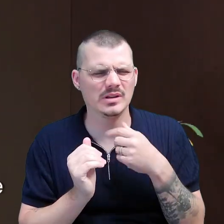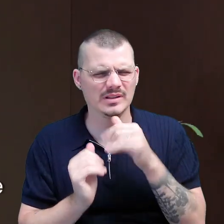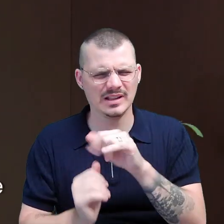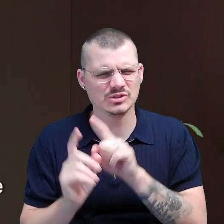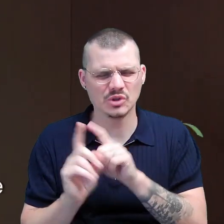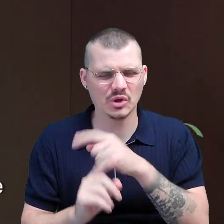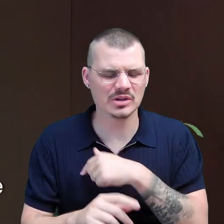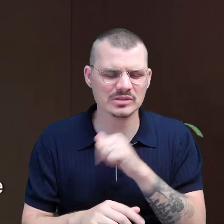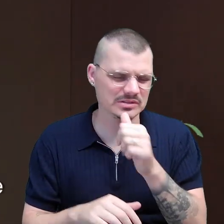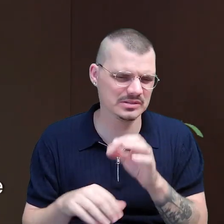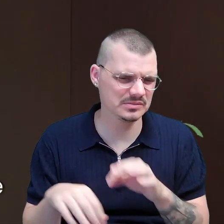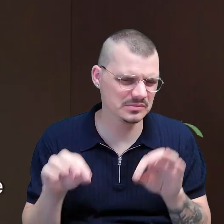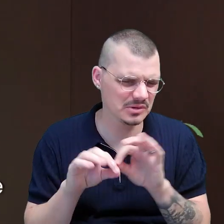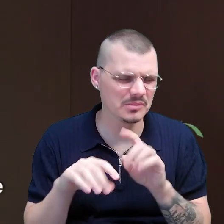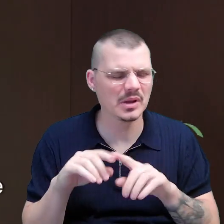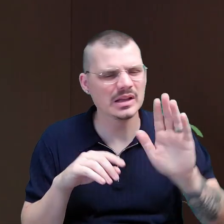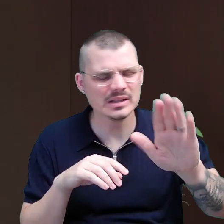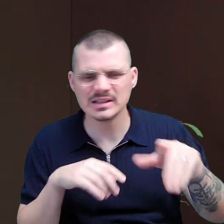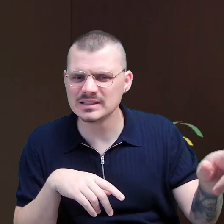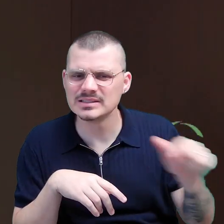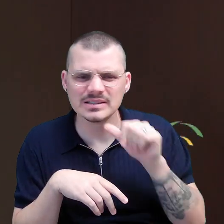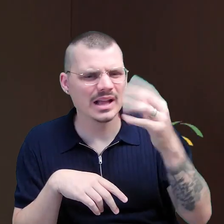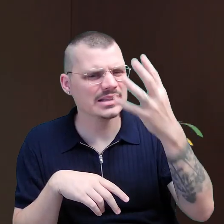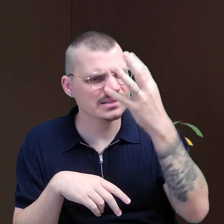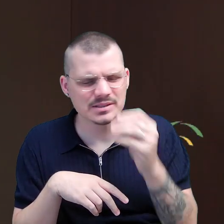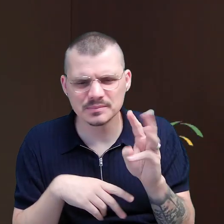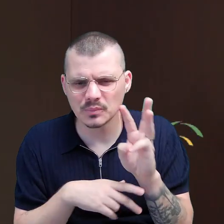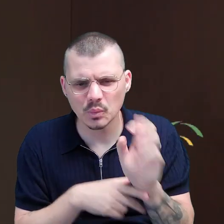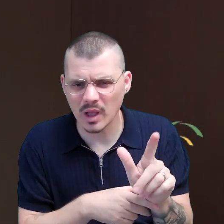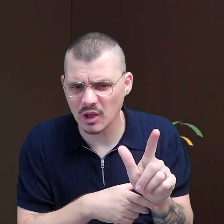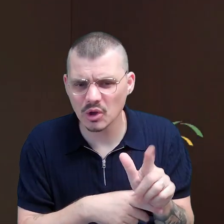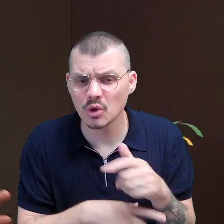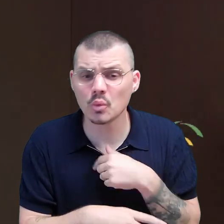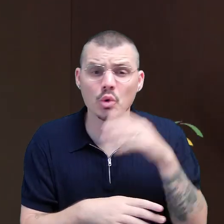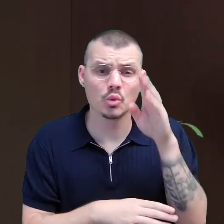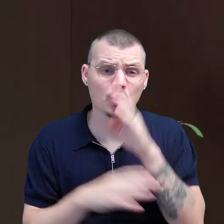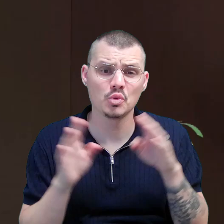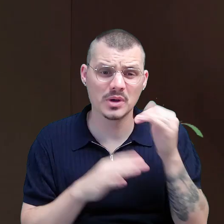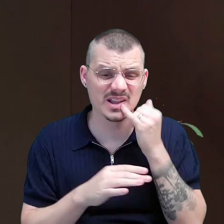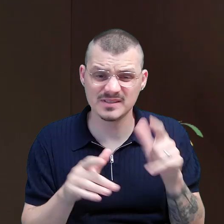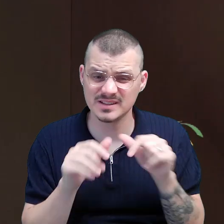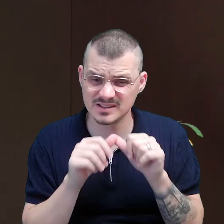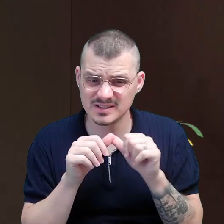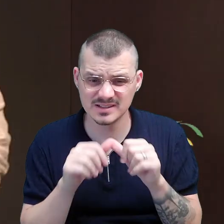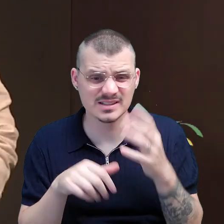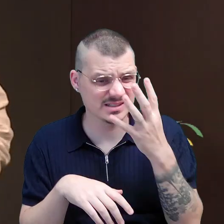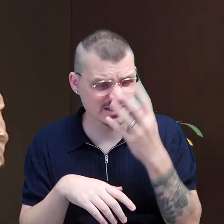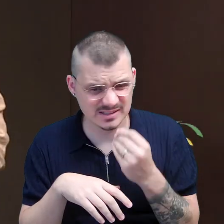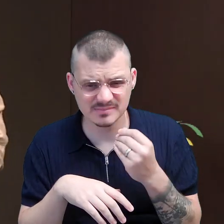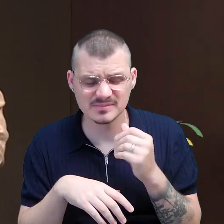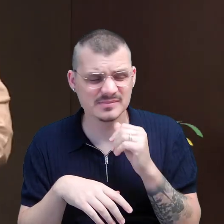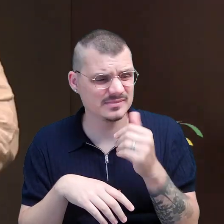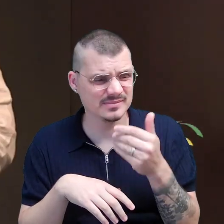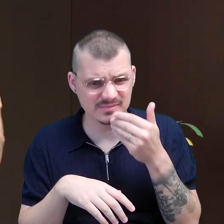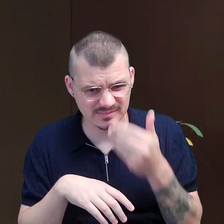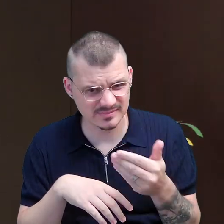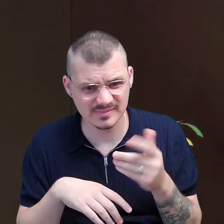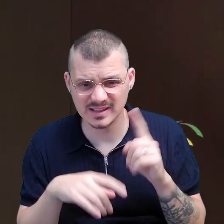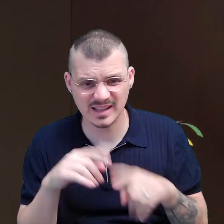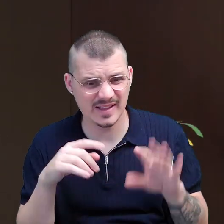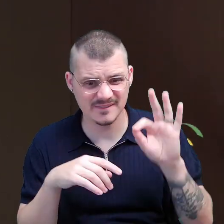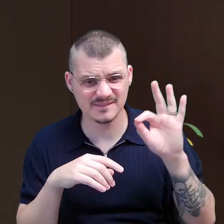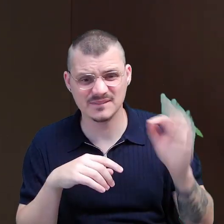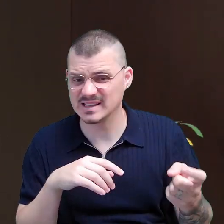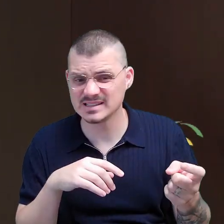well, we really don't care about that, but he doesn't sleep very well. And we're worried that if the sleep deprivation, if we